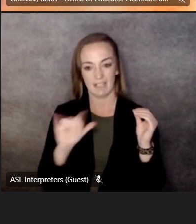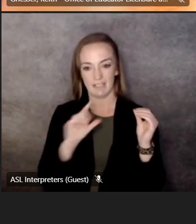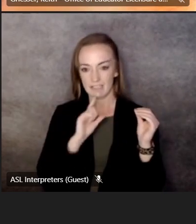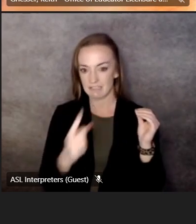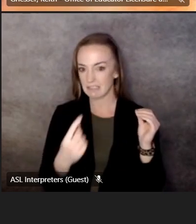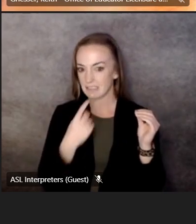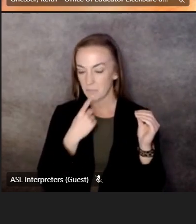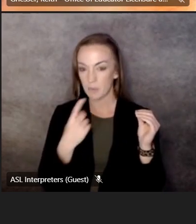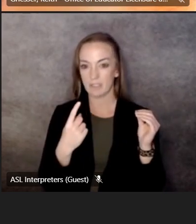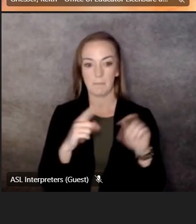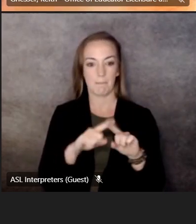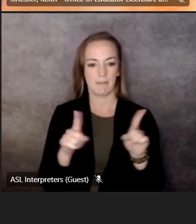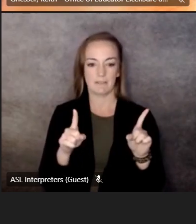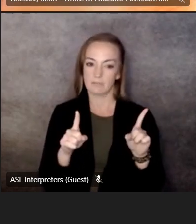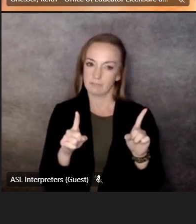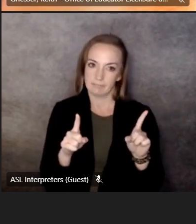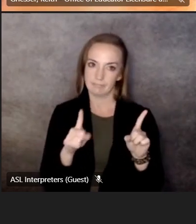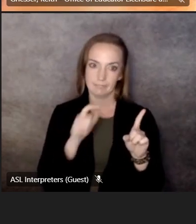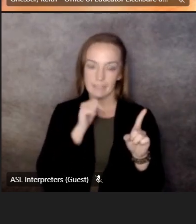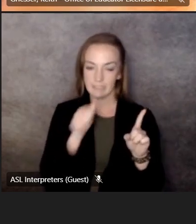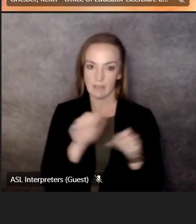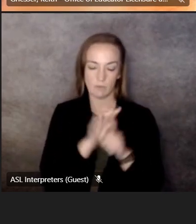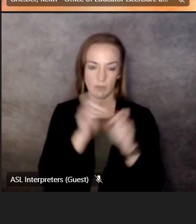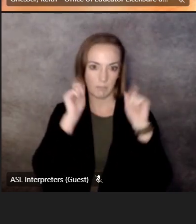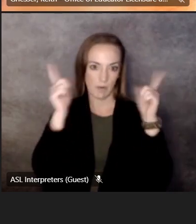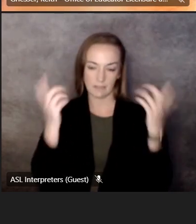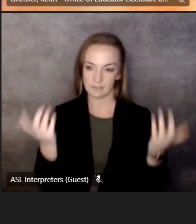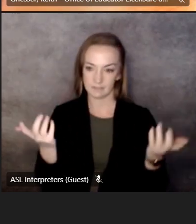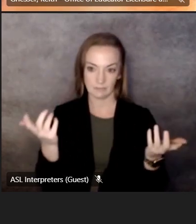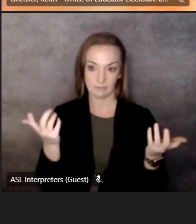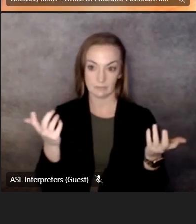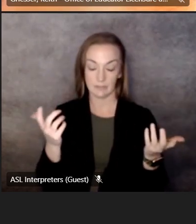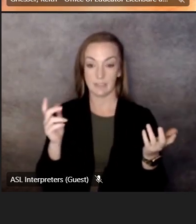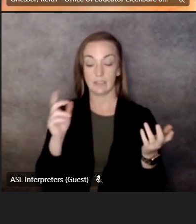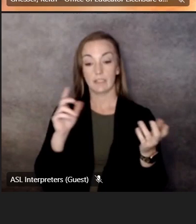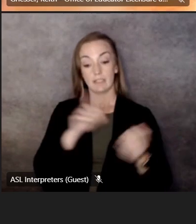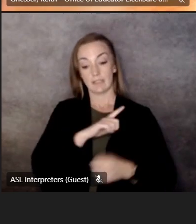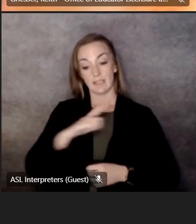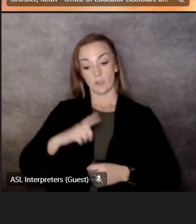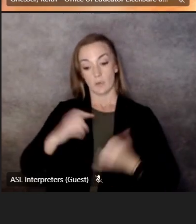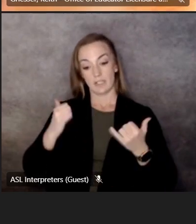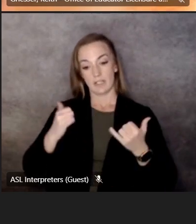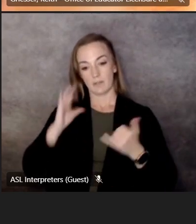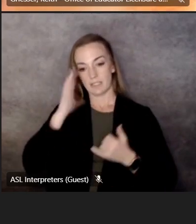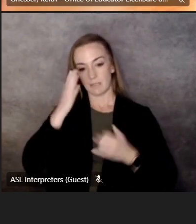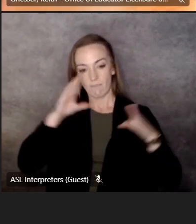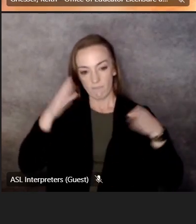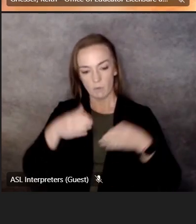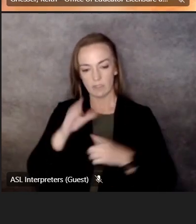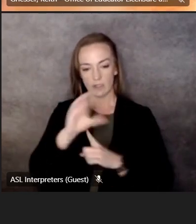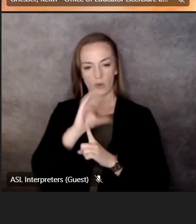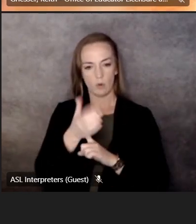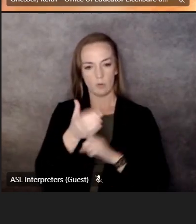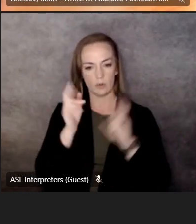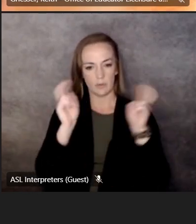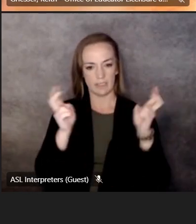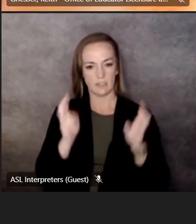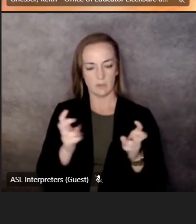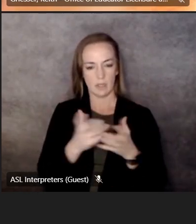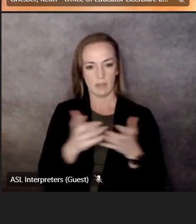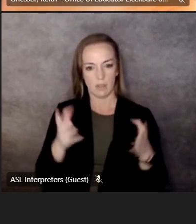entirely surprising. The focus of the legislature does seem to be on cultural issues. So there's been a lot of attention paid